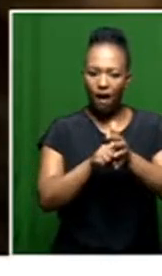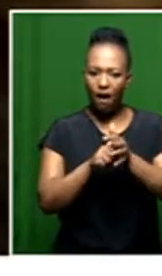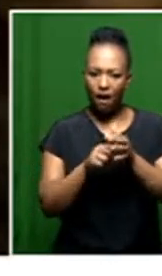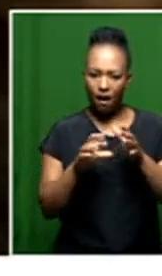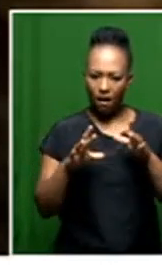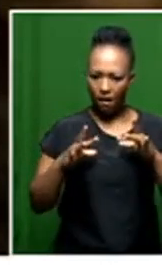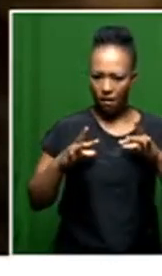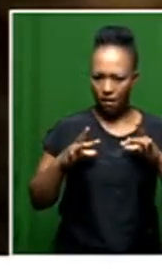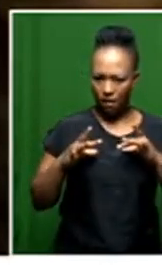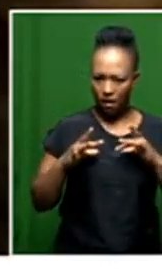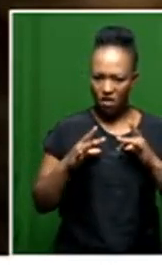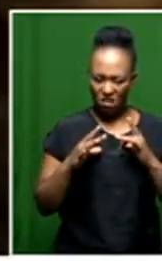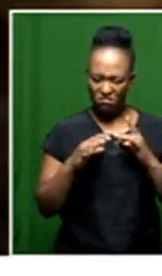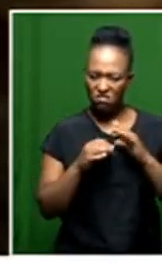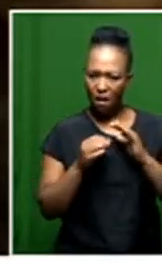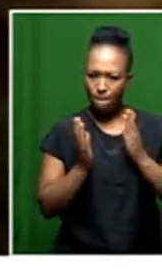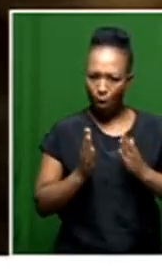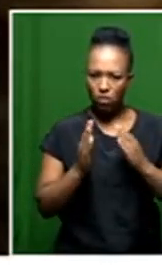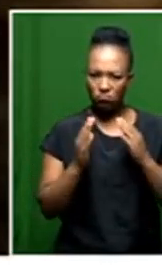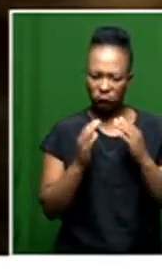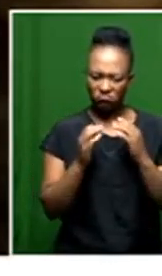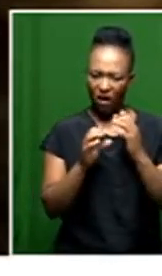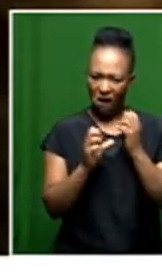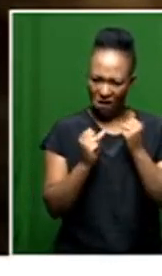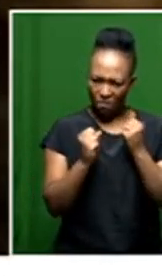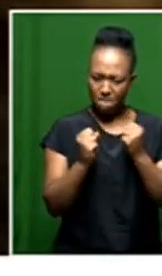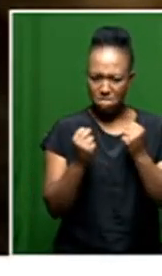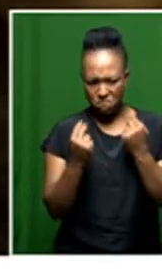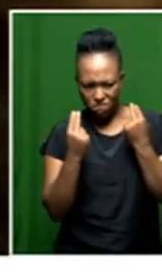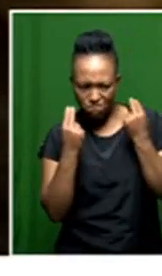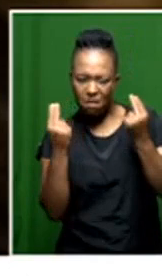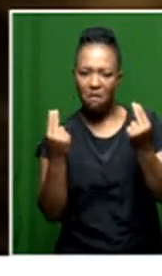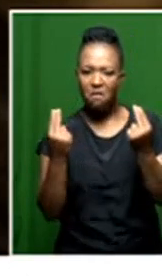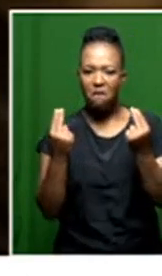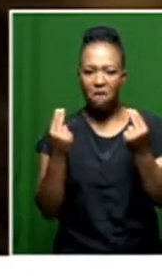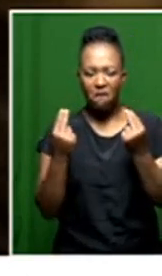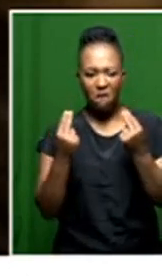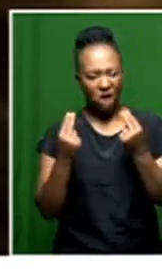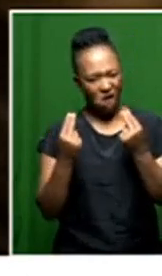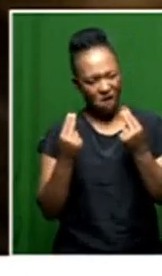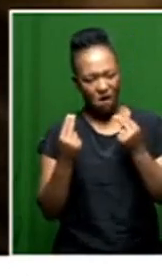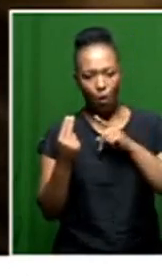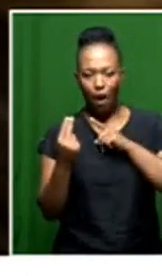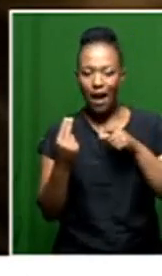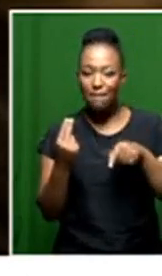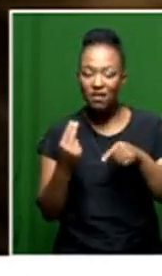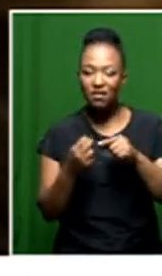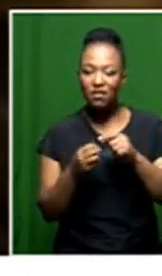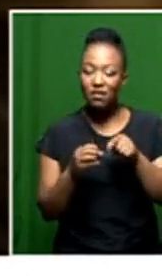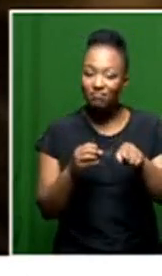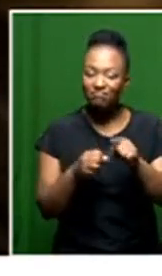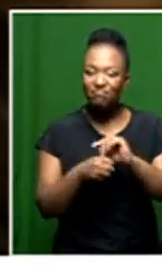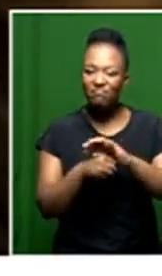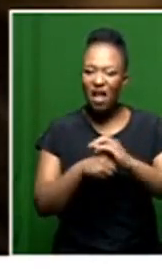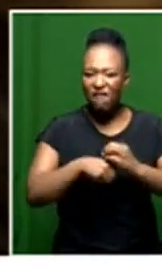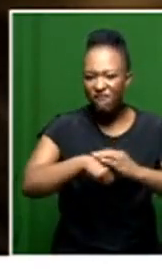properly and builds an immune system around it. And that is not allowing the virus to mutate that freely because it's